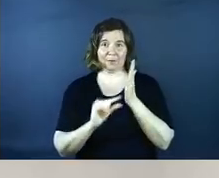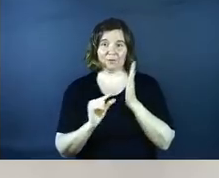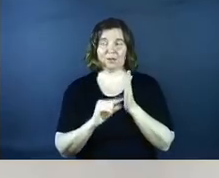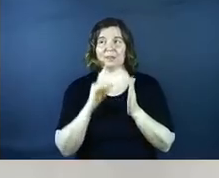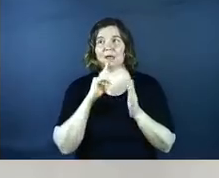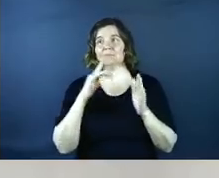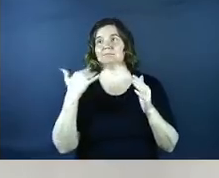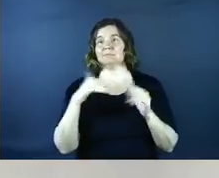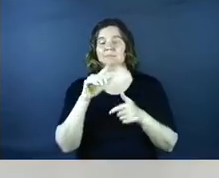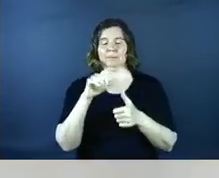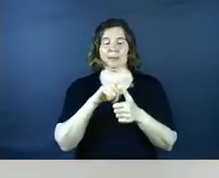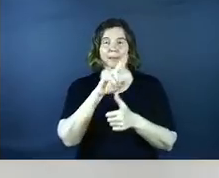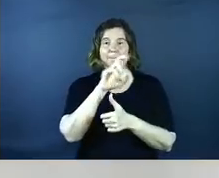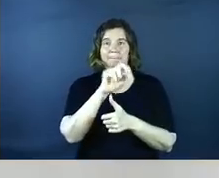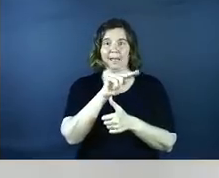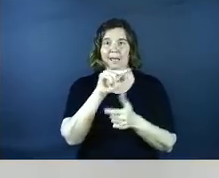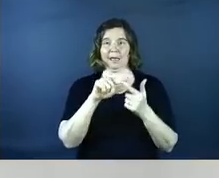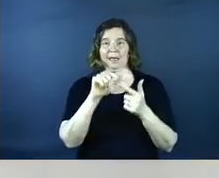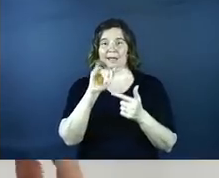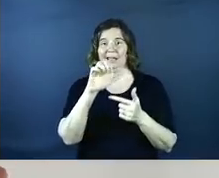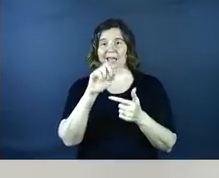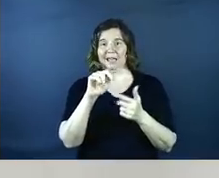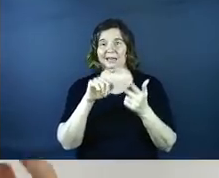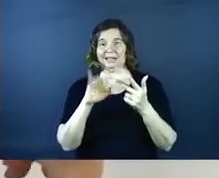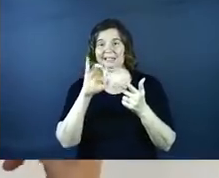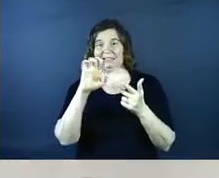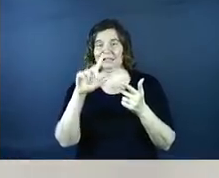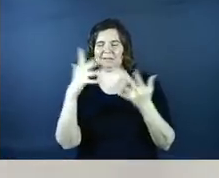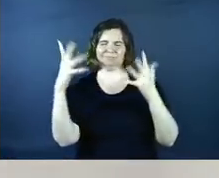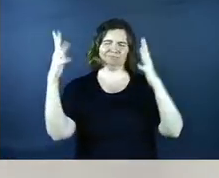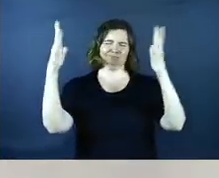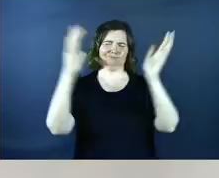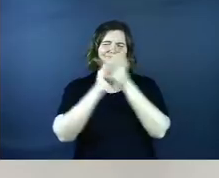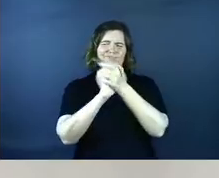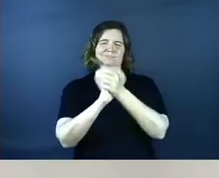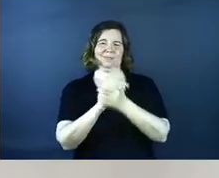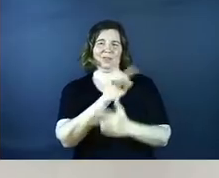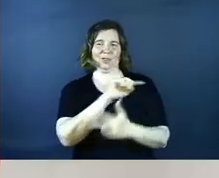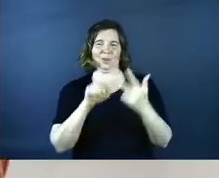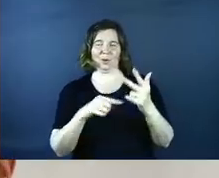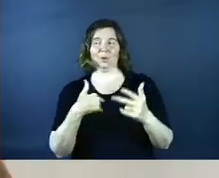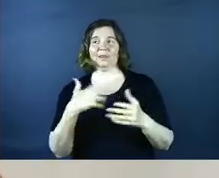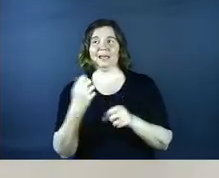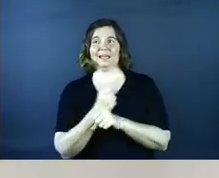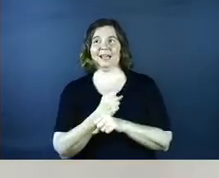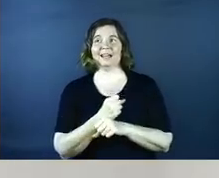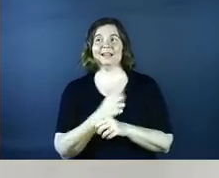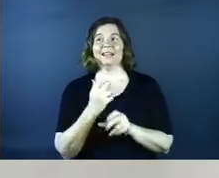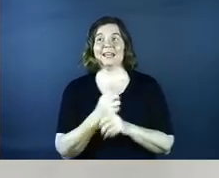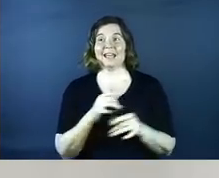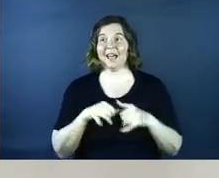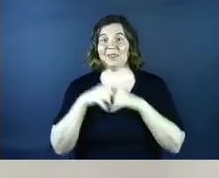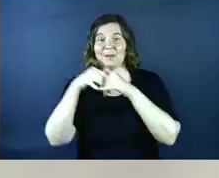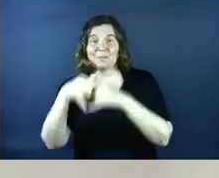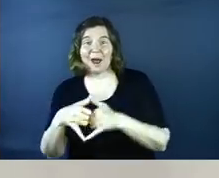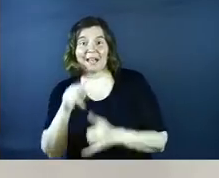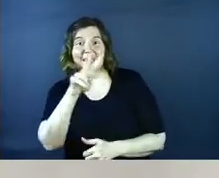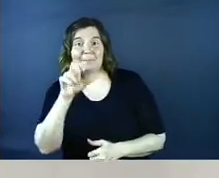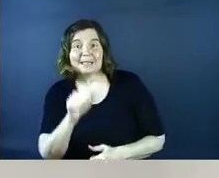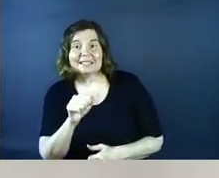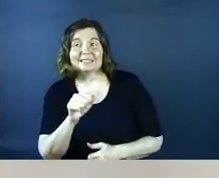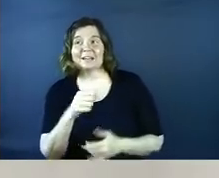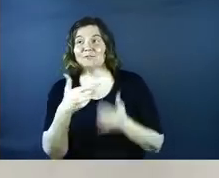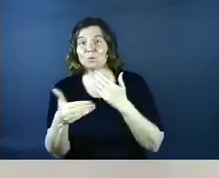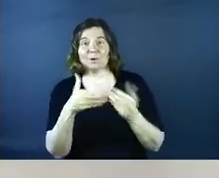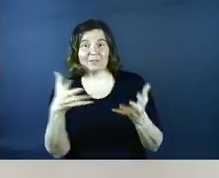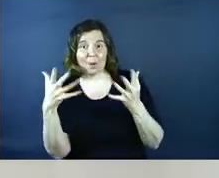that was Ben, Aiden, and Ezekiel. So huge shout out and congratulations to those guys. They got the prize, which was pizza from